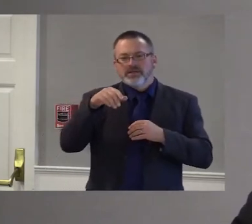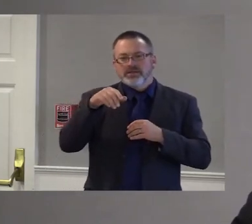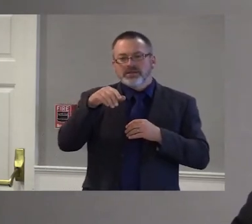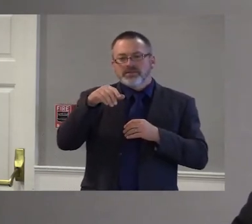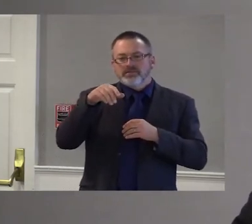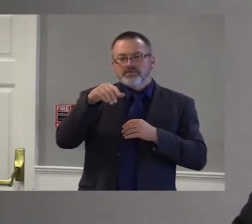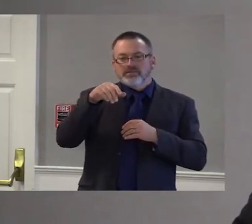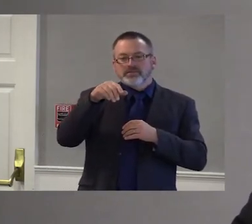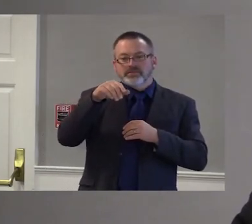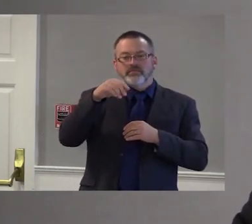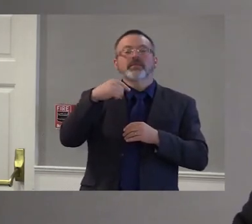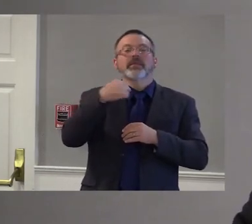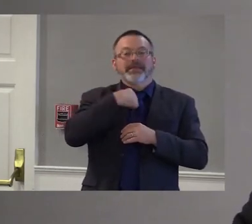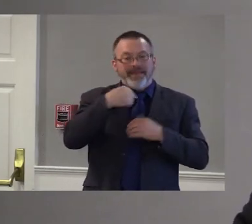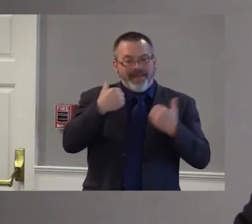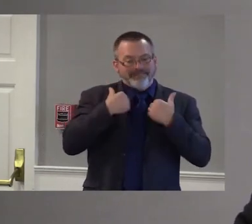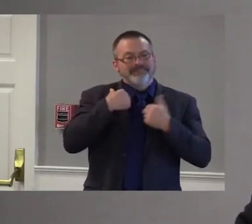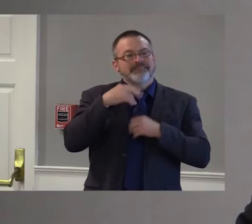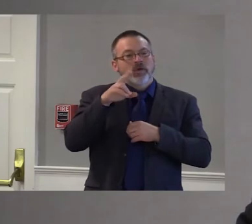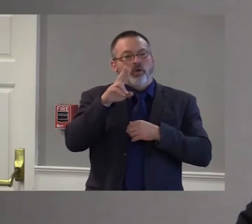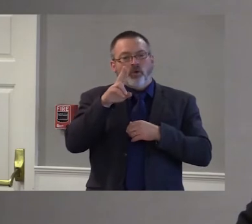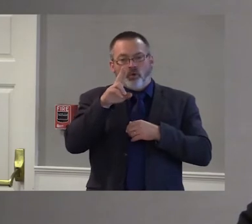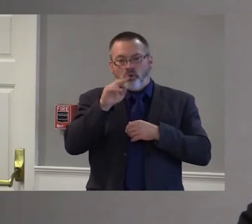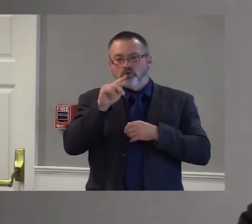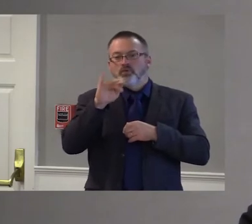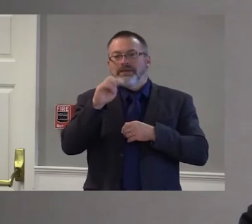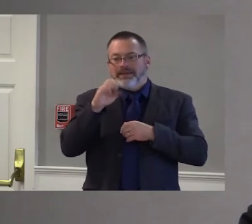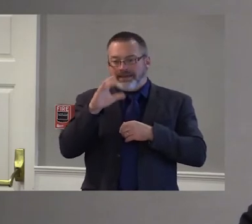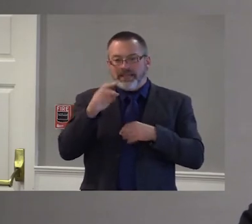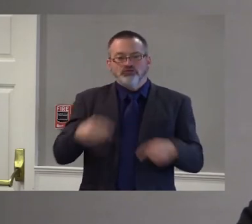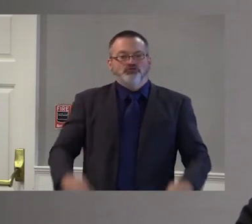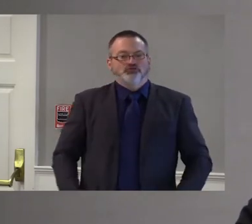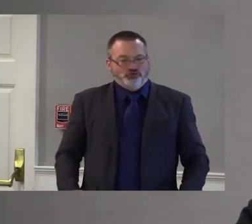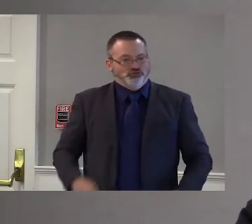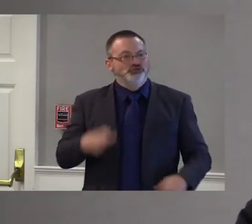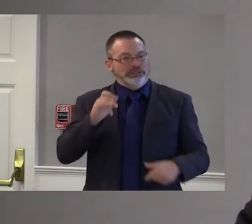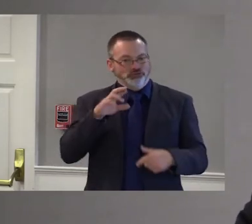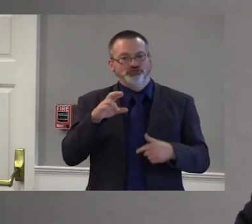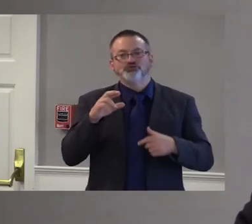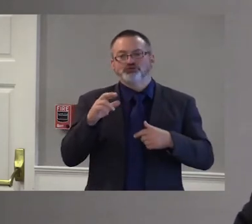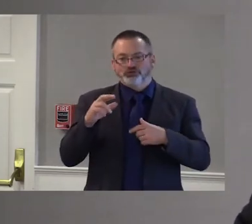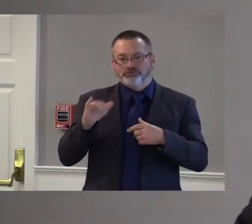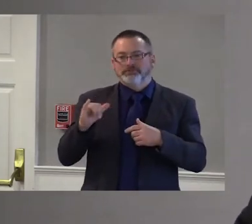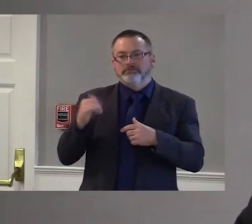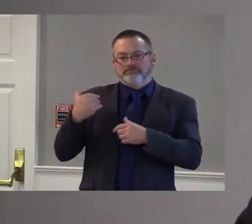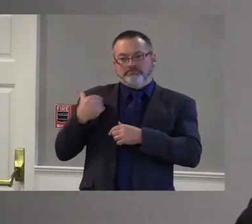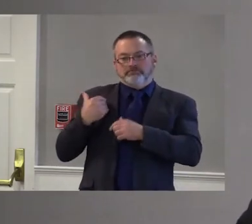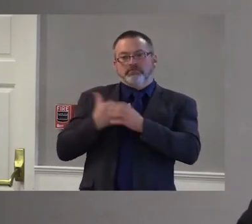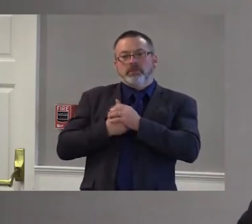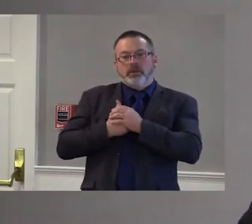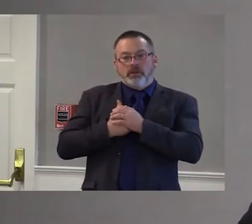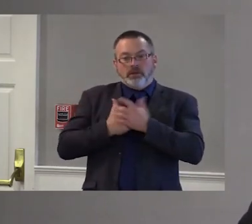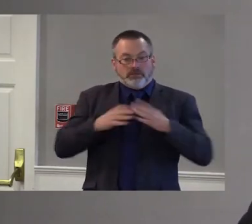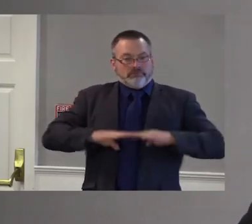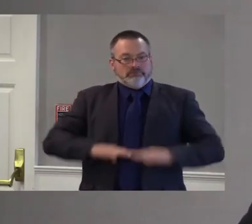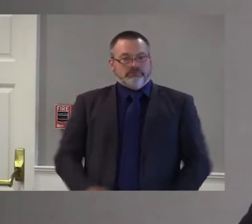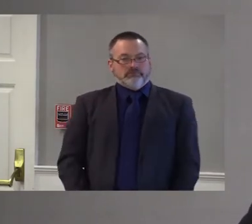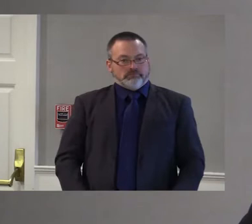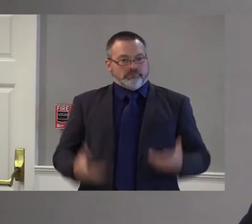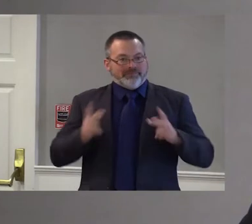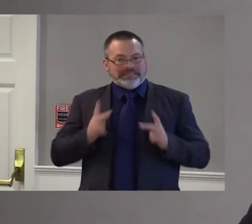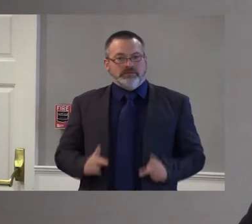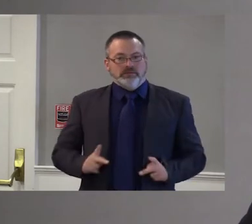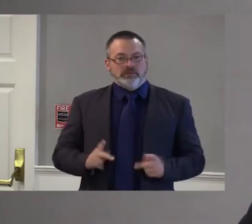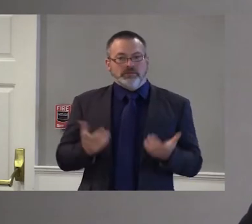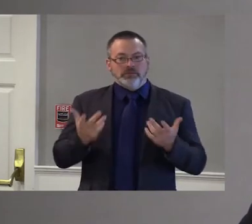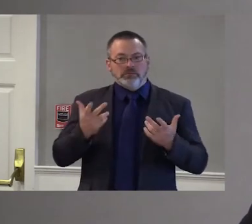not know that I underwent multiple life-altering surgeries and that my torso and psyche bear significant scars